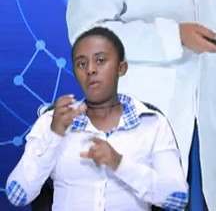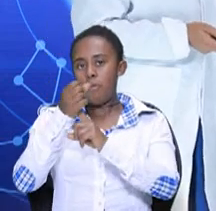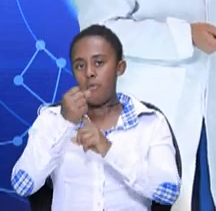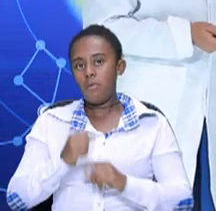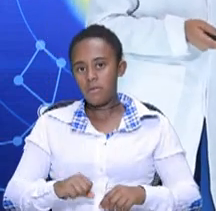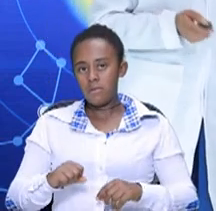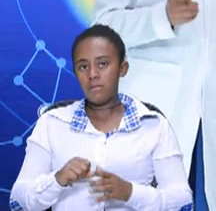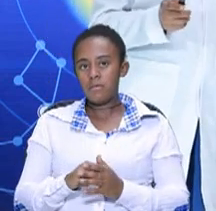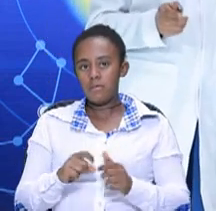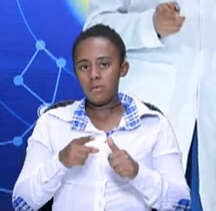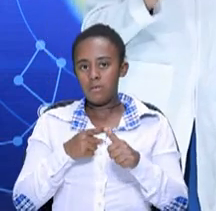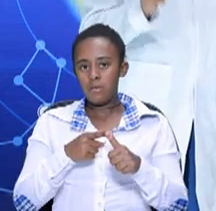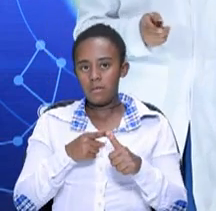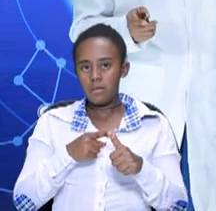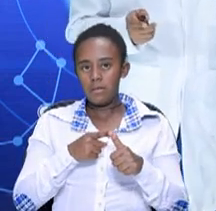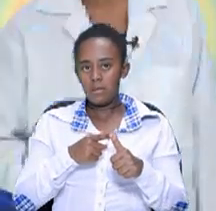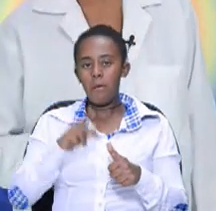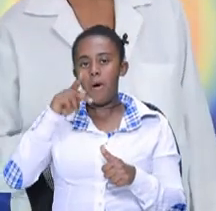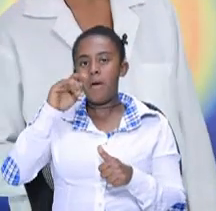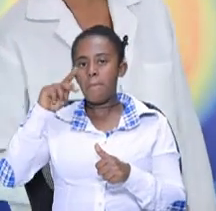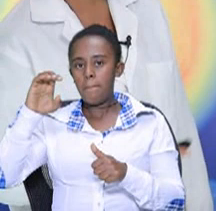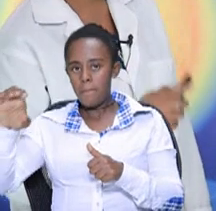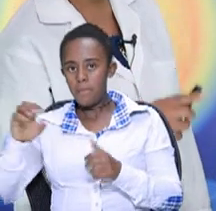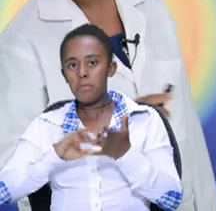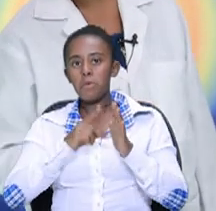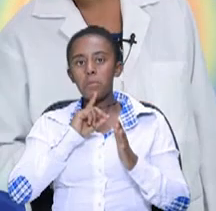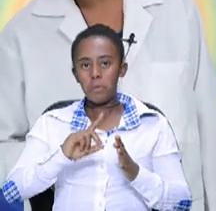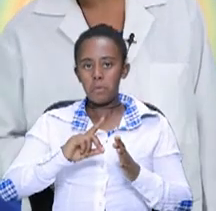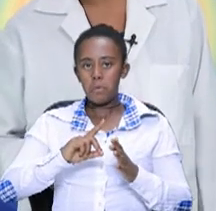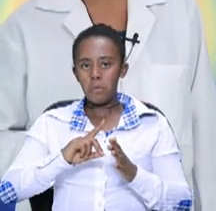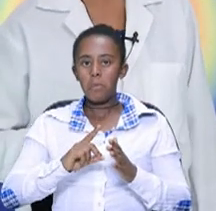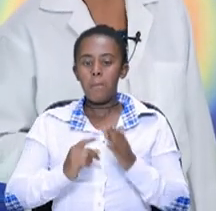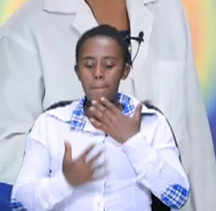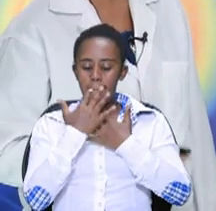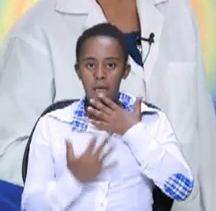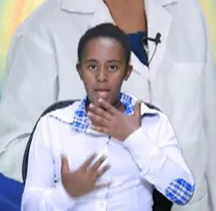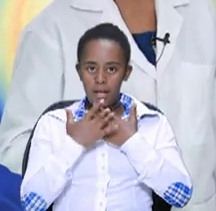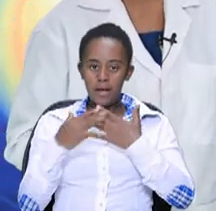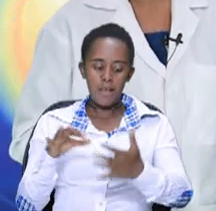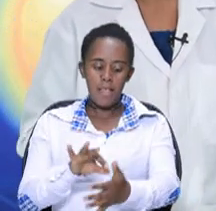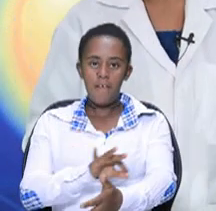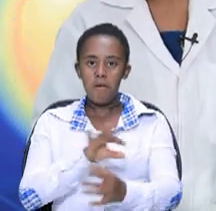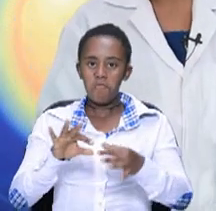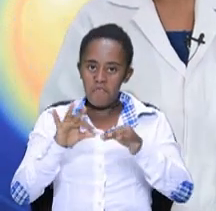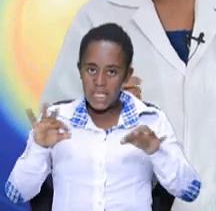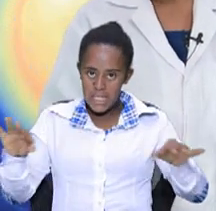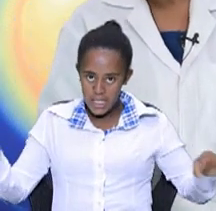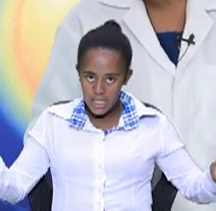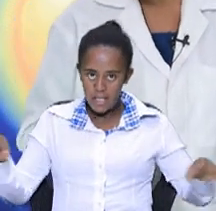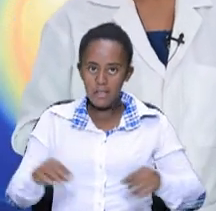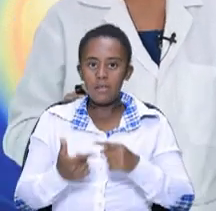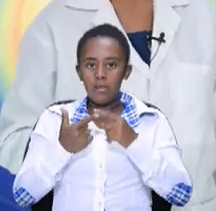The first component is the pipe, that means the blood vessels, and the second component is